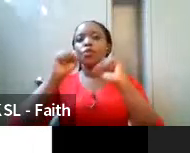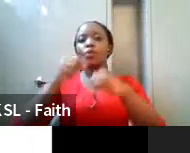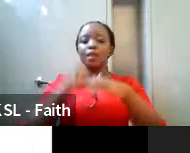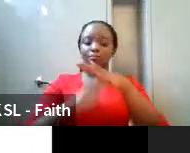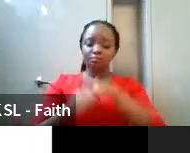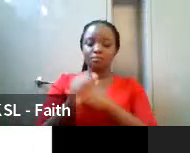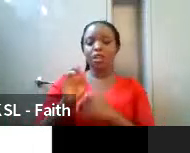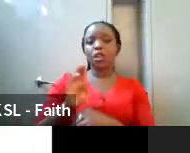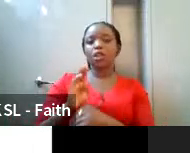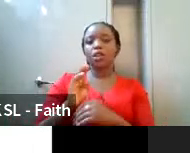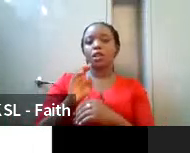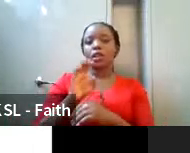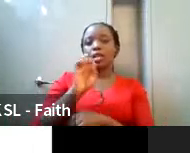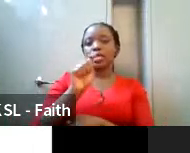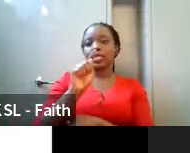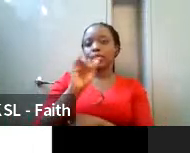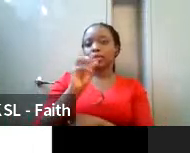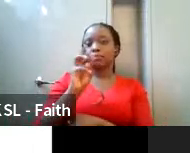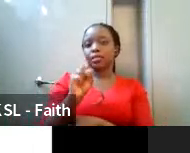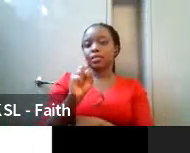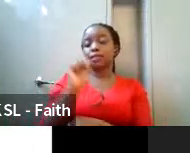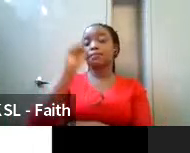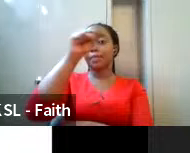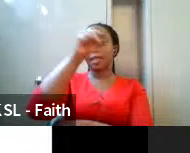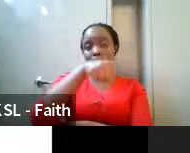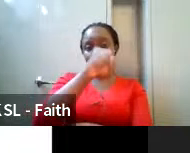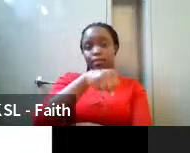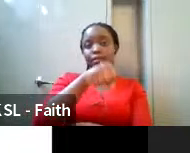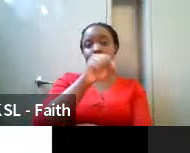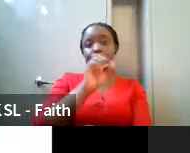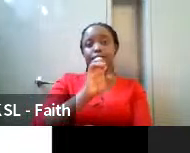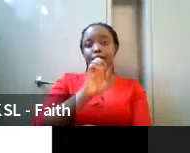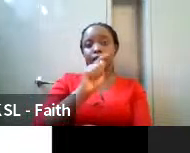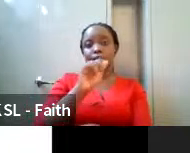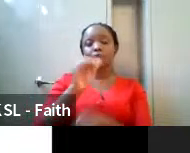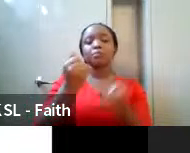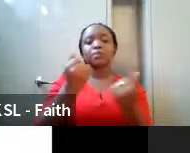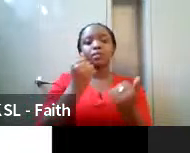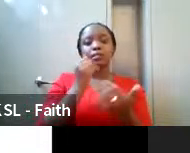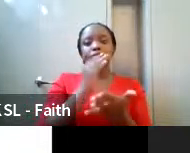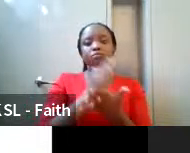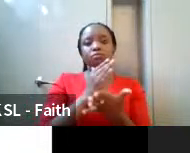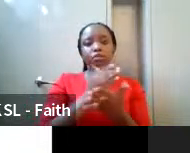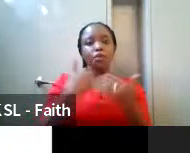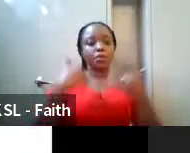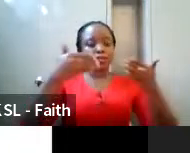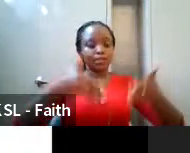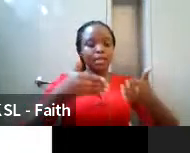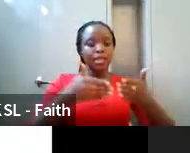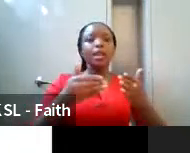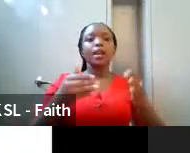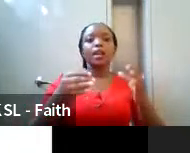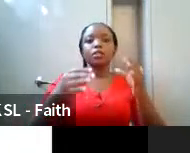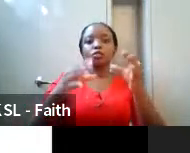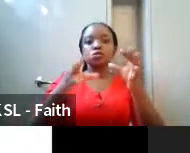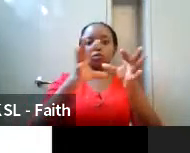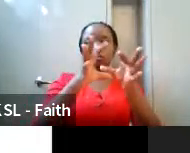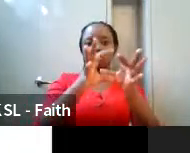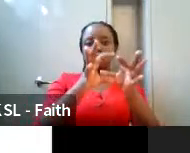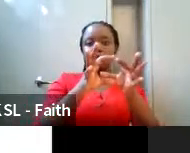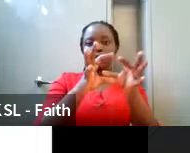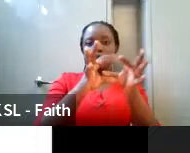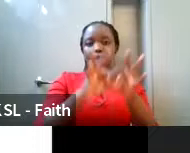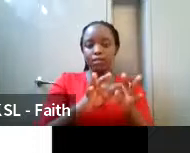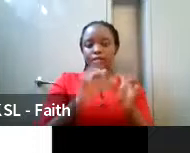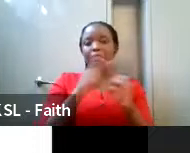eTIMS. So yes, eTIMS is here to complement Teams, but they are completely